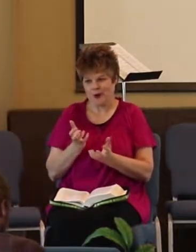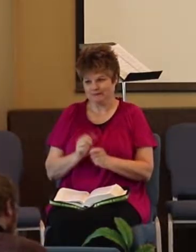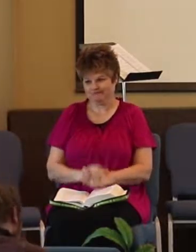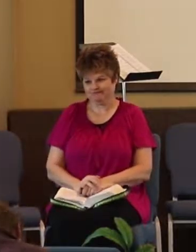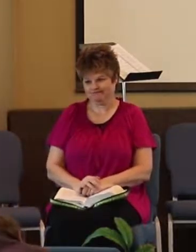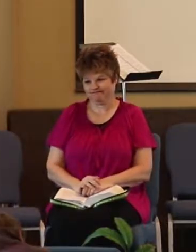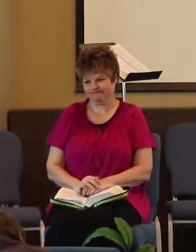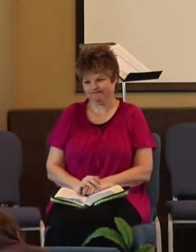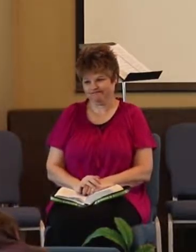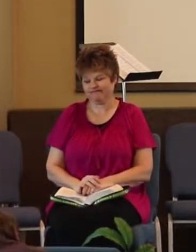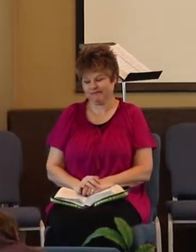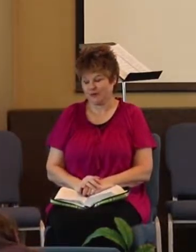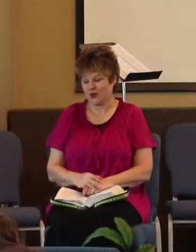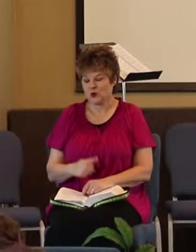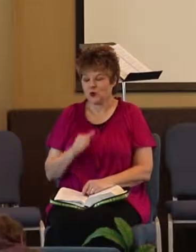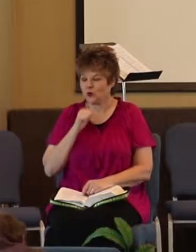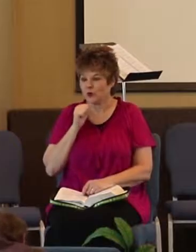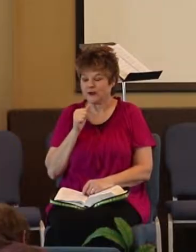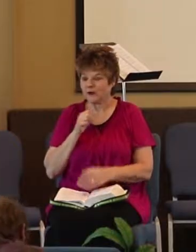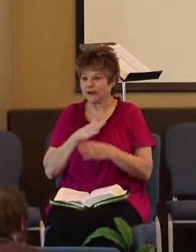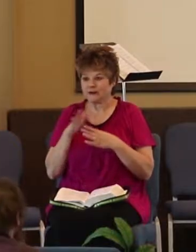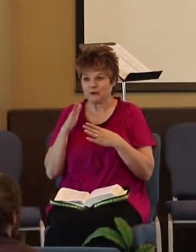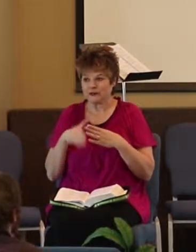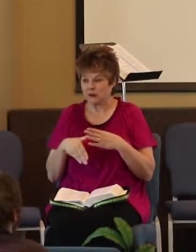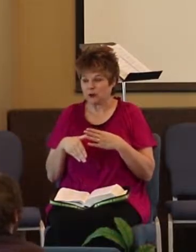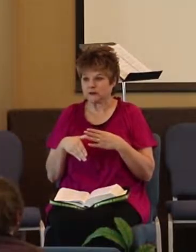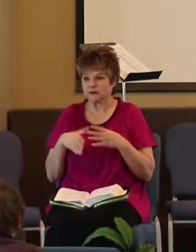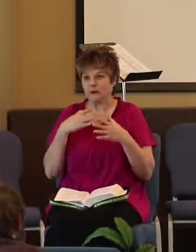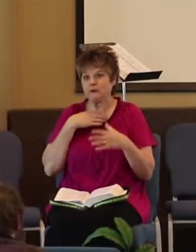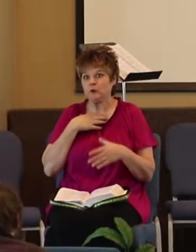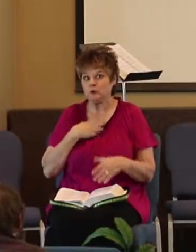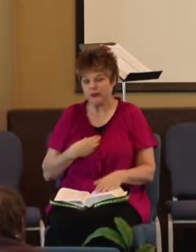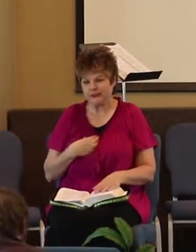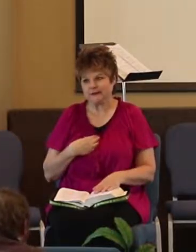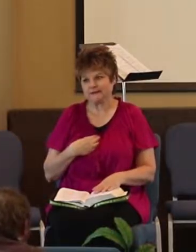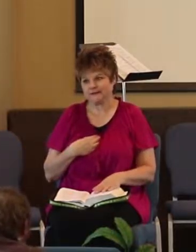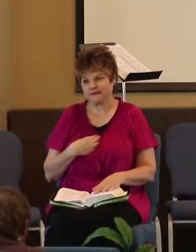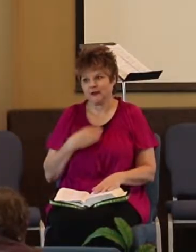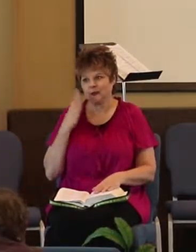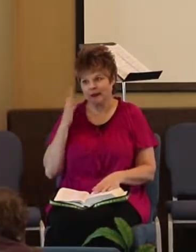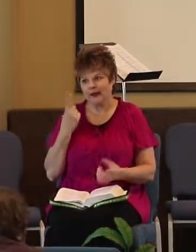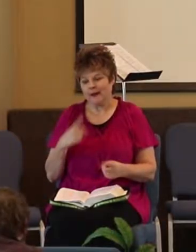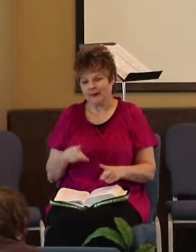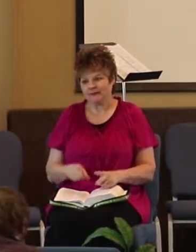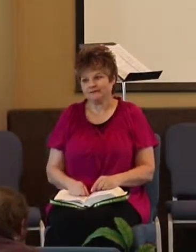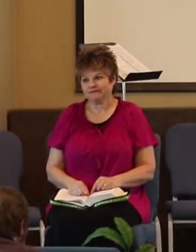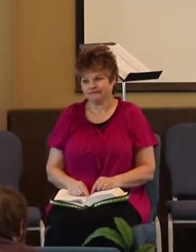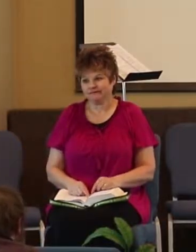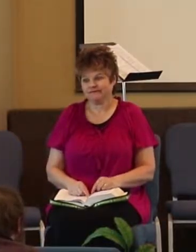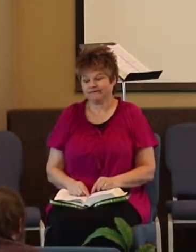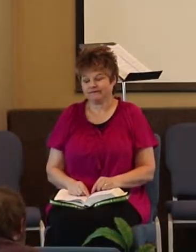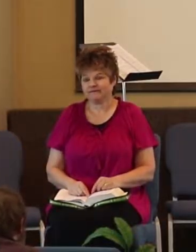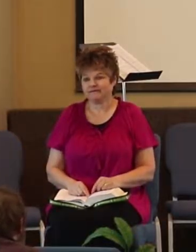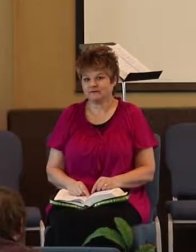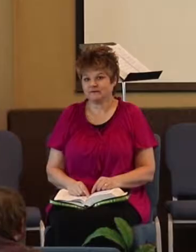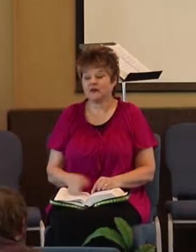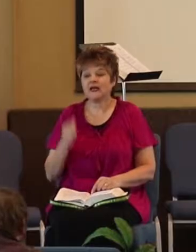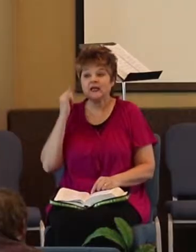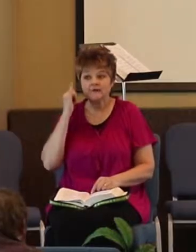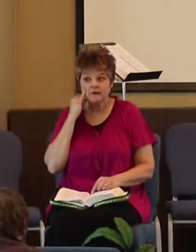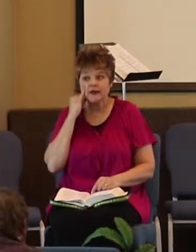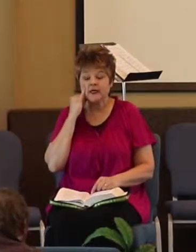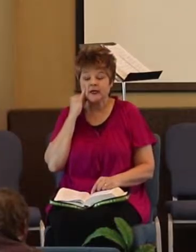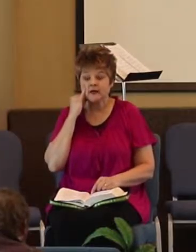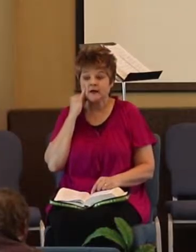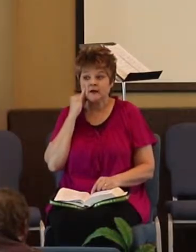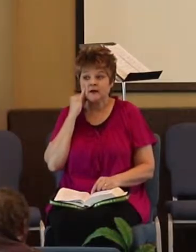happen. We don't get the results that we wish would come our way. And that if we are going